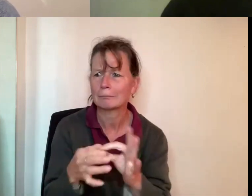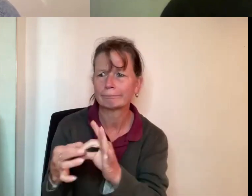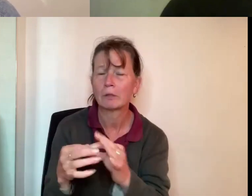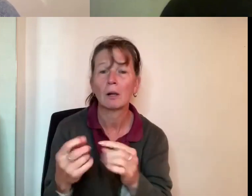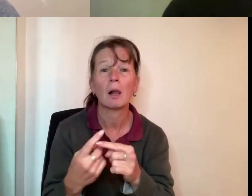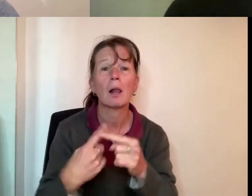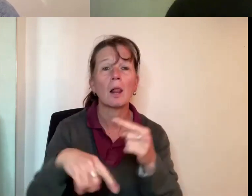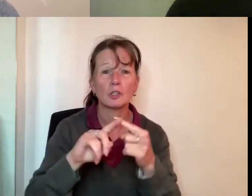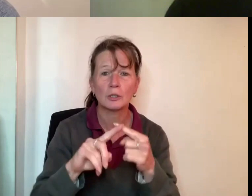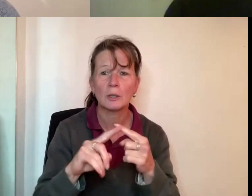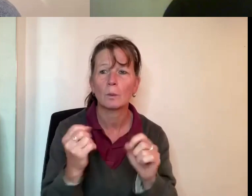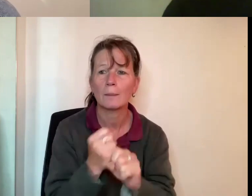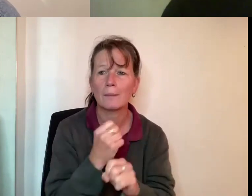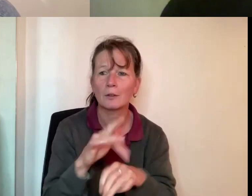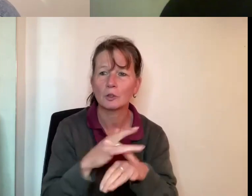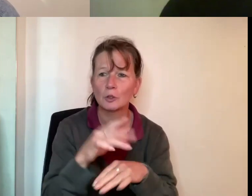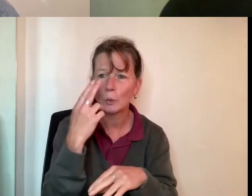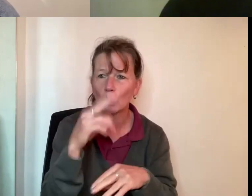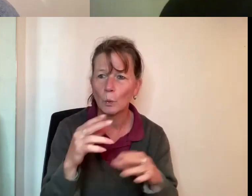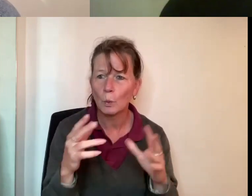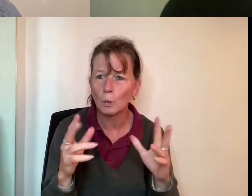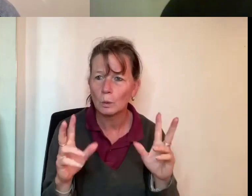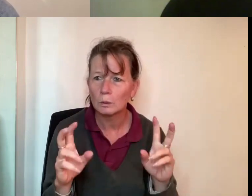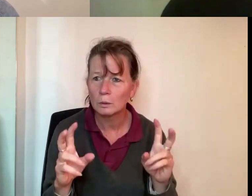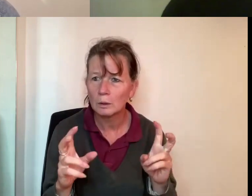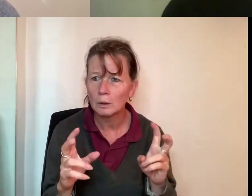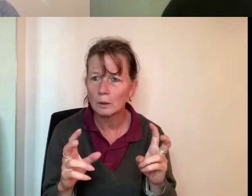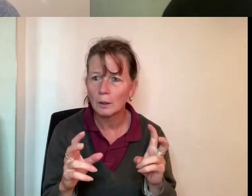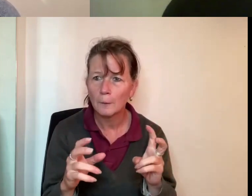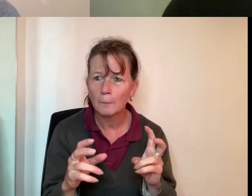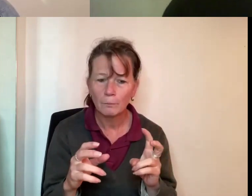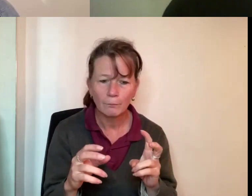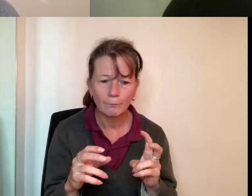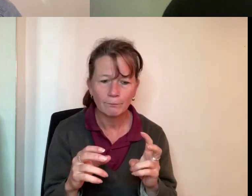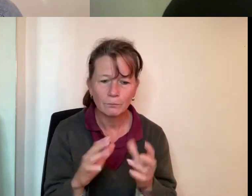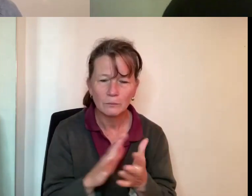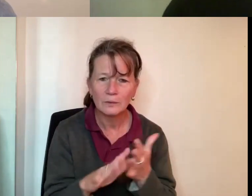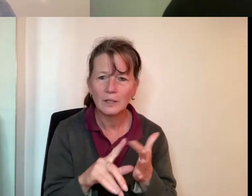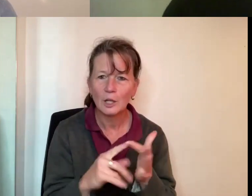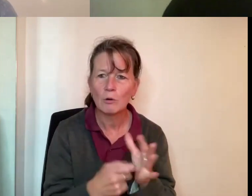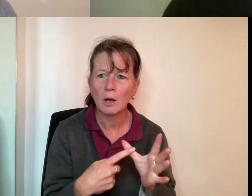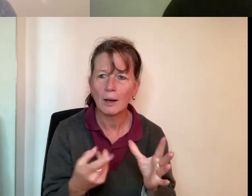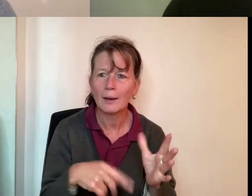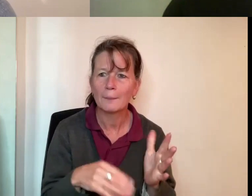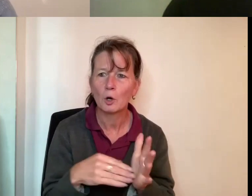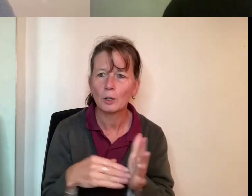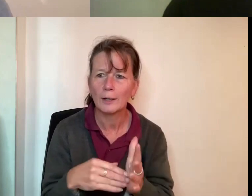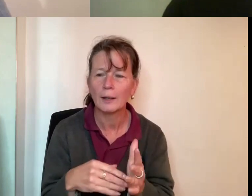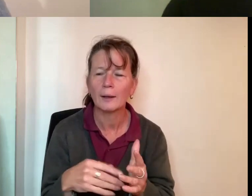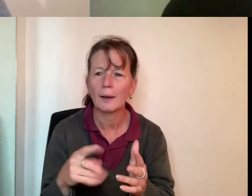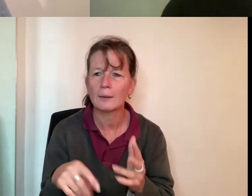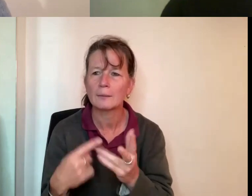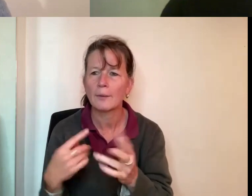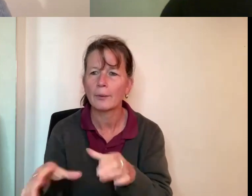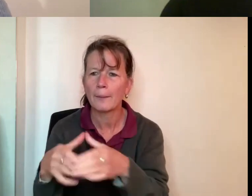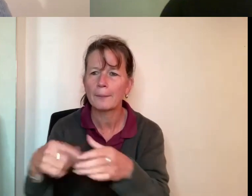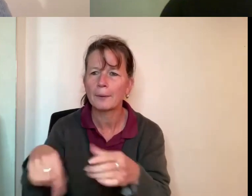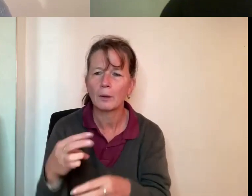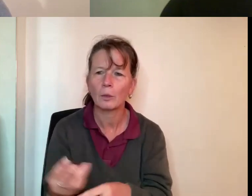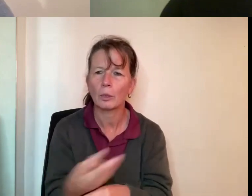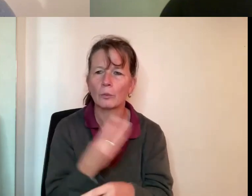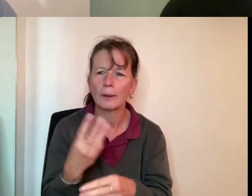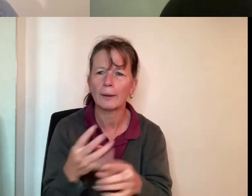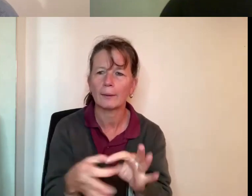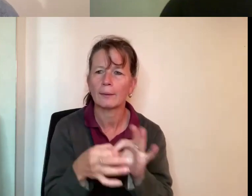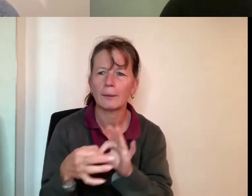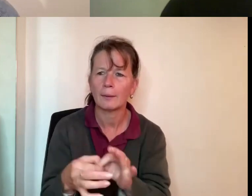when we made a show called Out of Her Mouth, as a co-production between Hera and Mahogany and Dunedin Consort, which